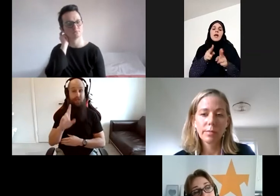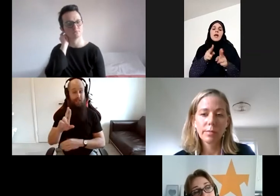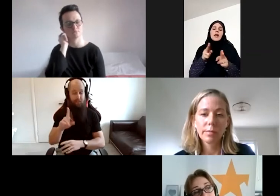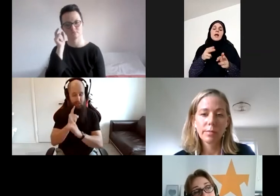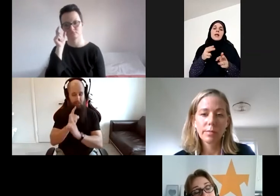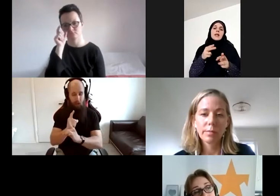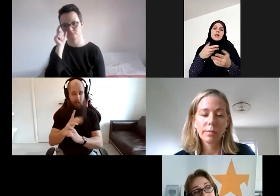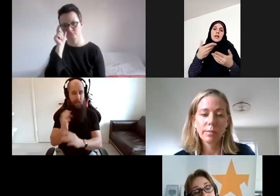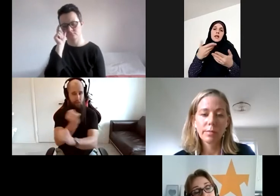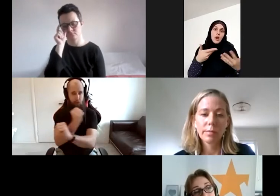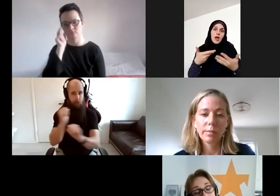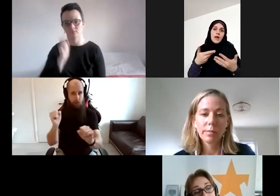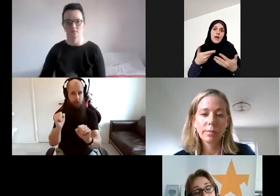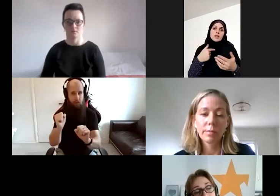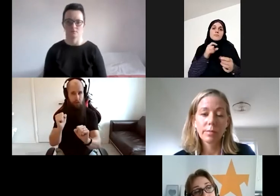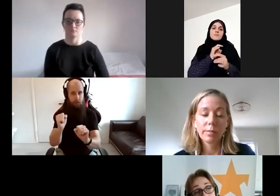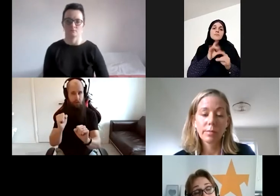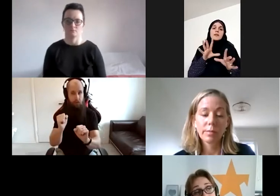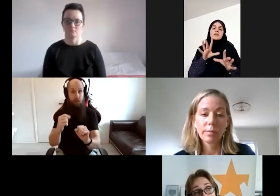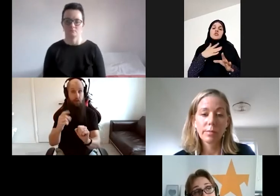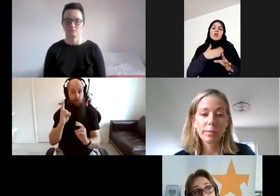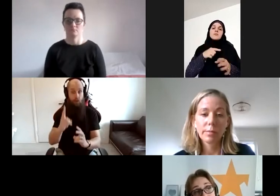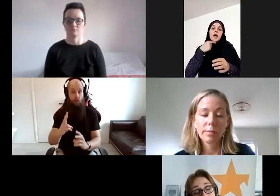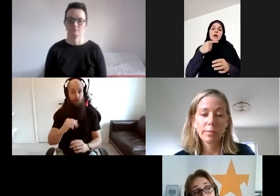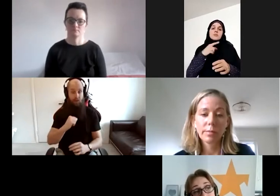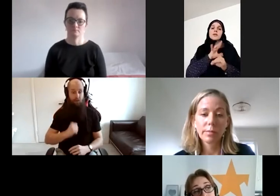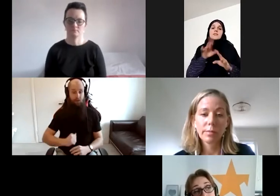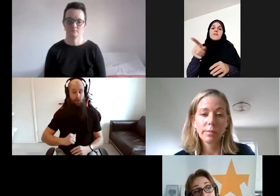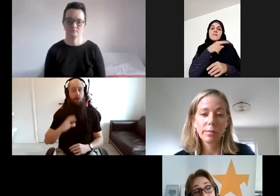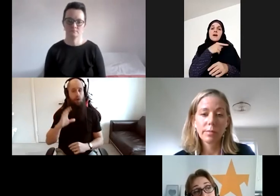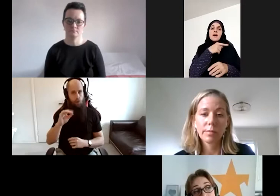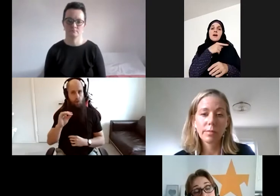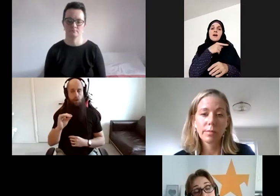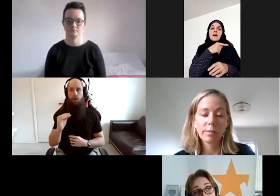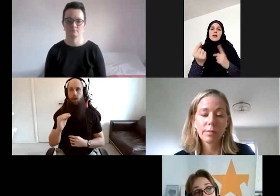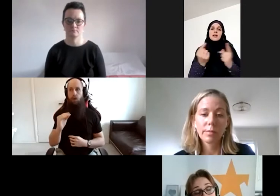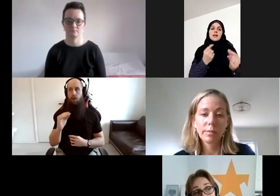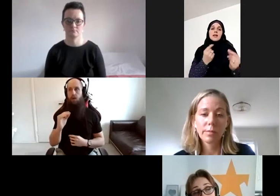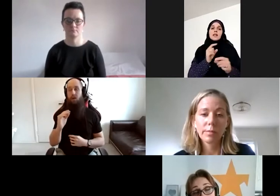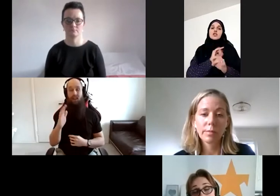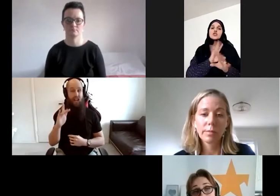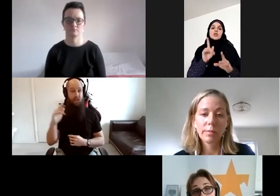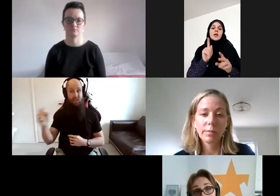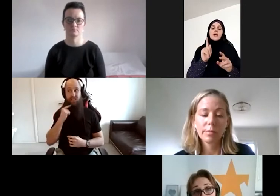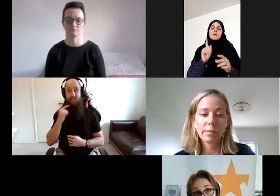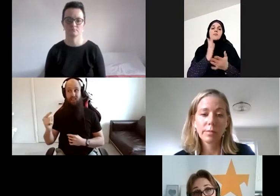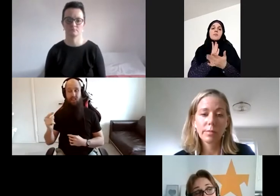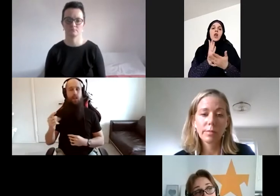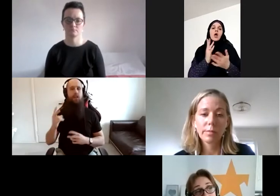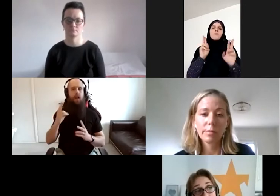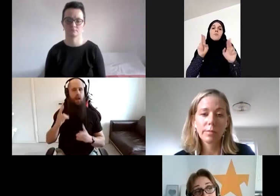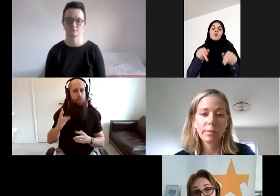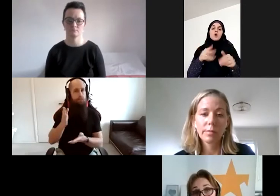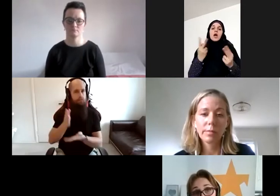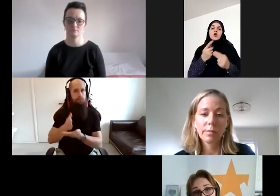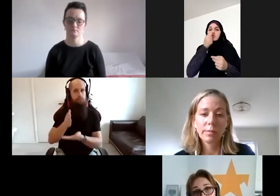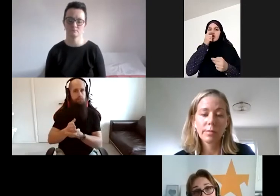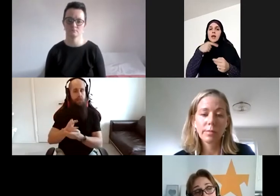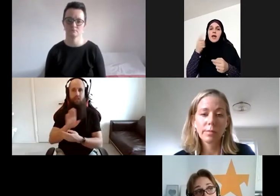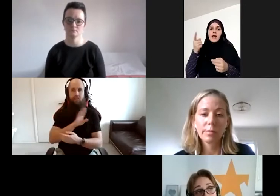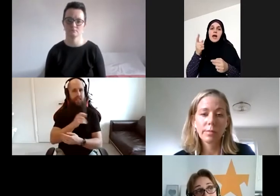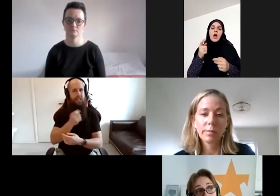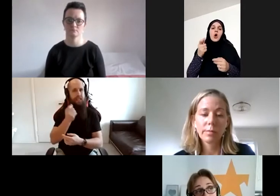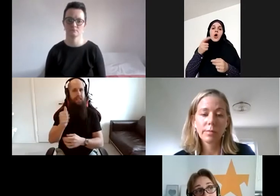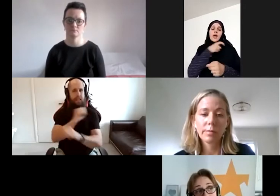and as Director Jasper said, we understand that there is no much information in